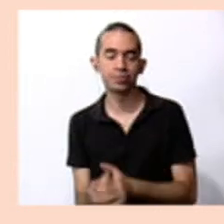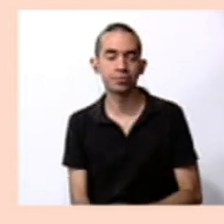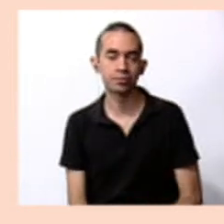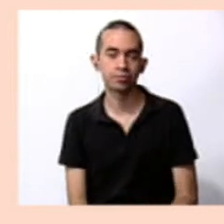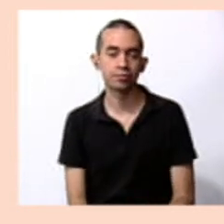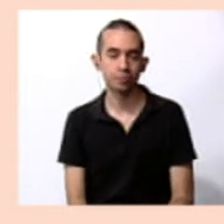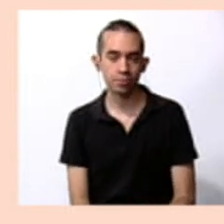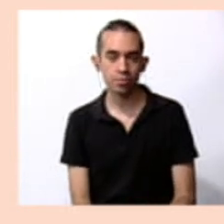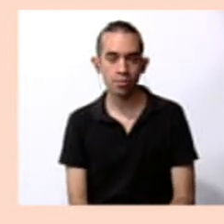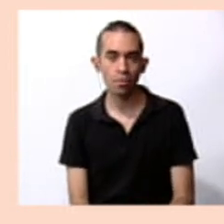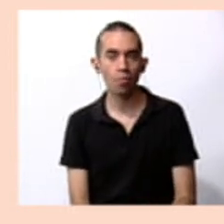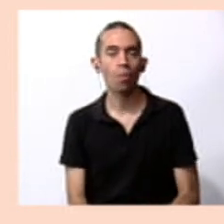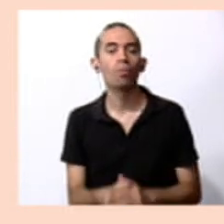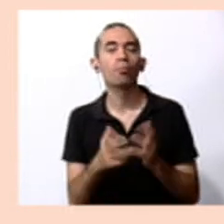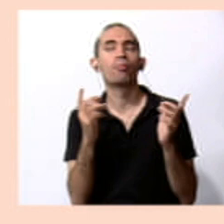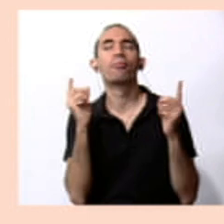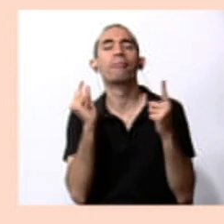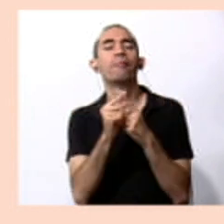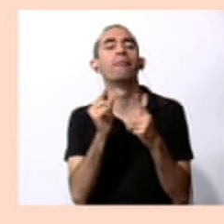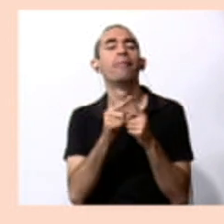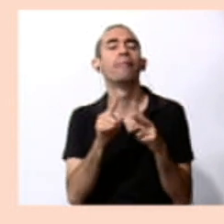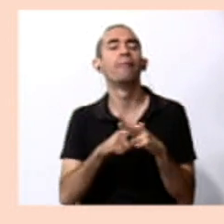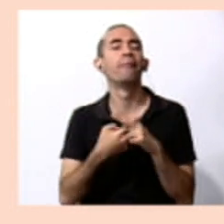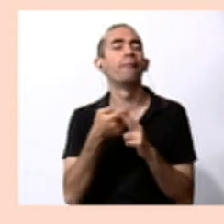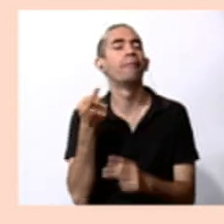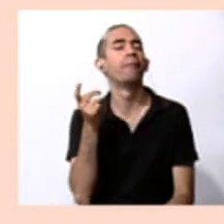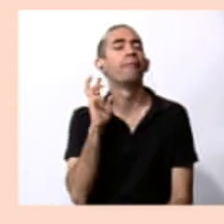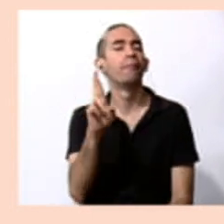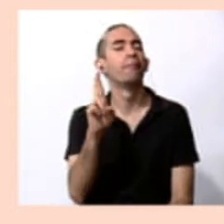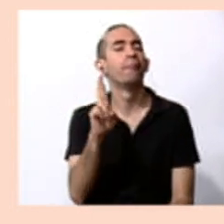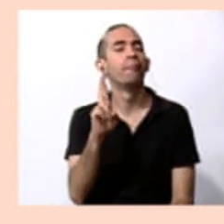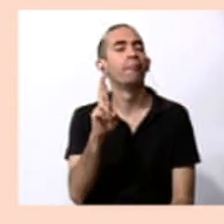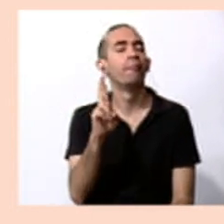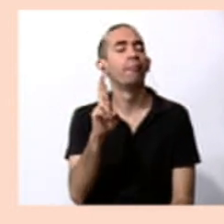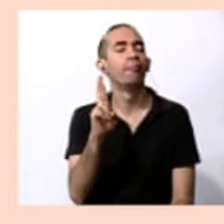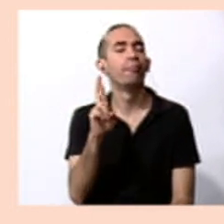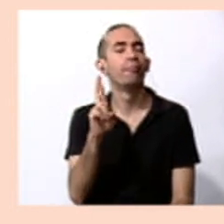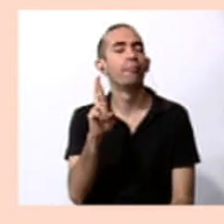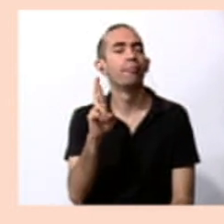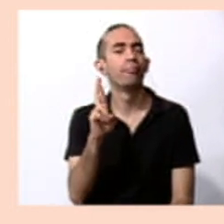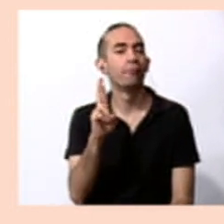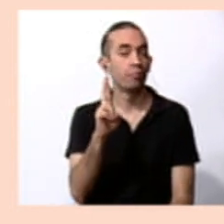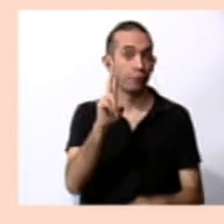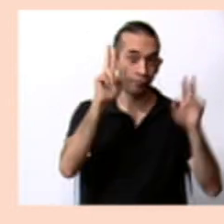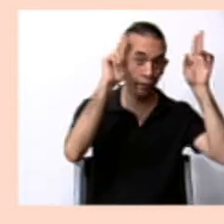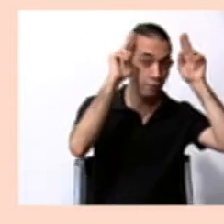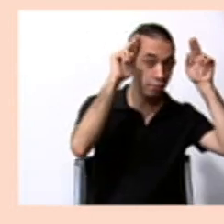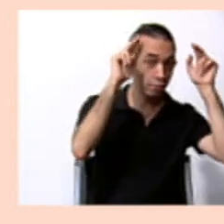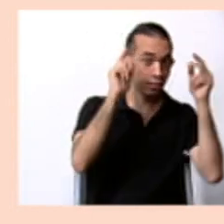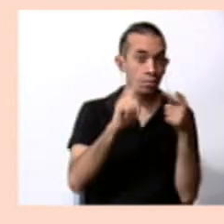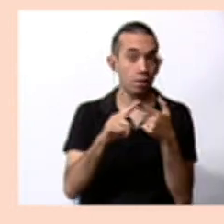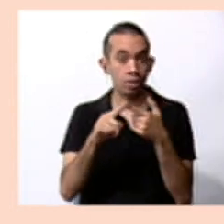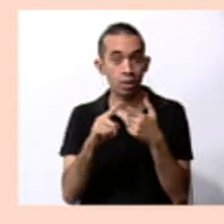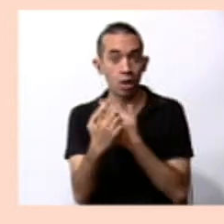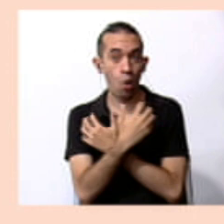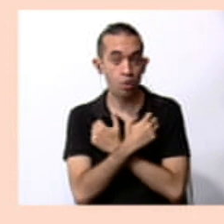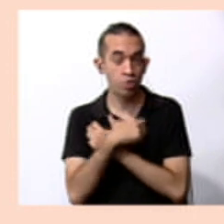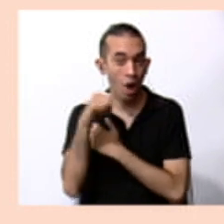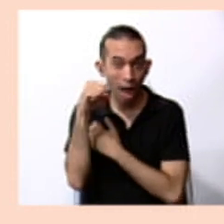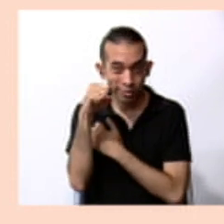Zoe. What word begins with letter R? Rabbit, panda, or